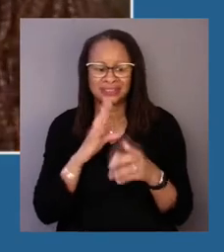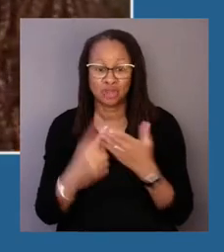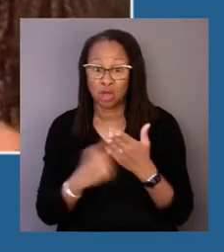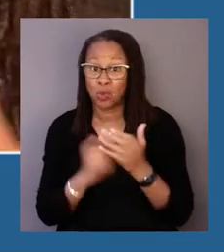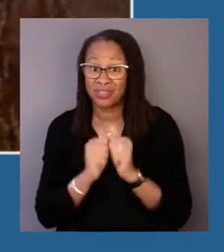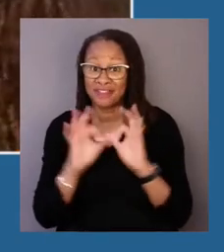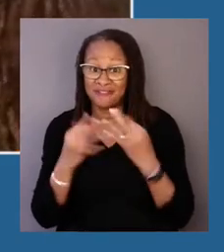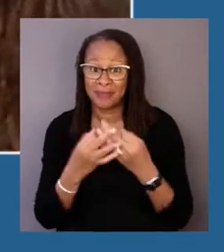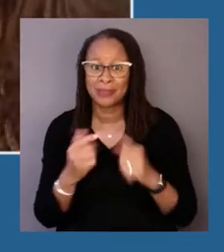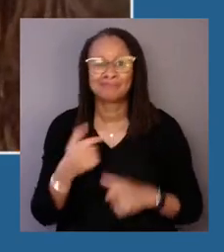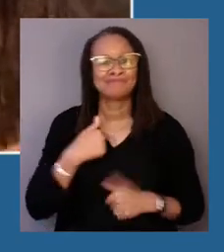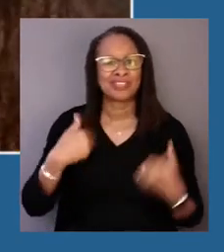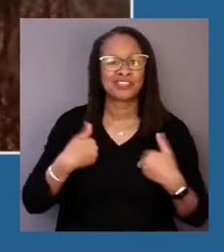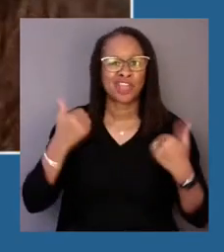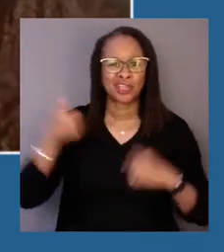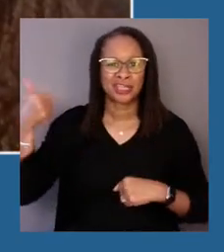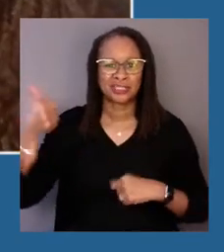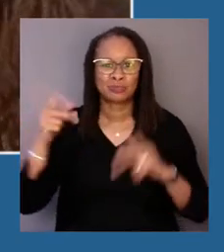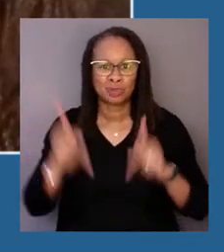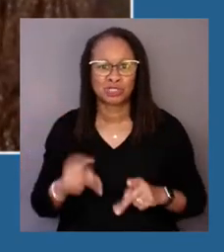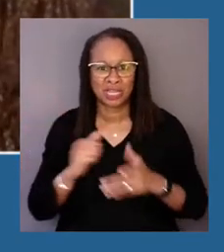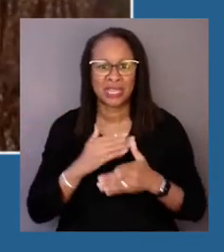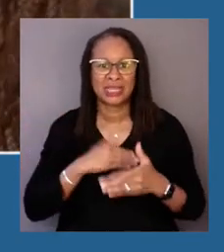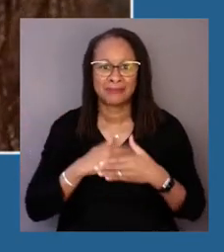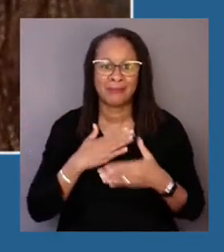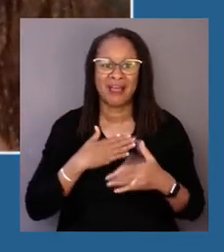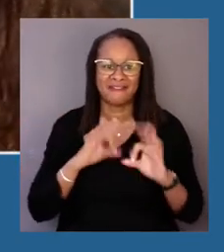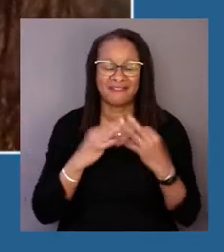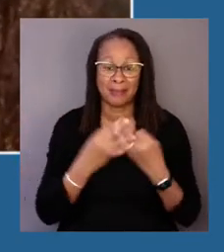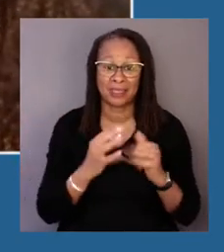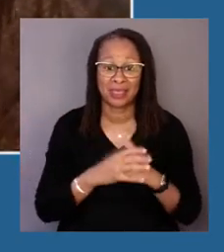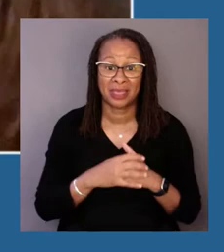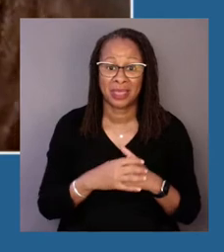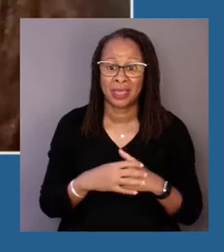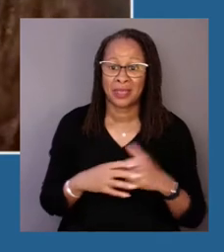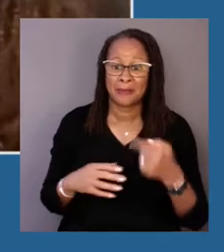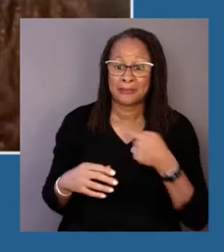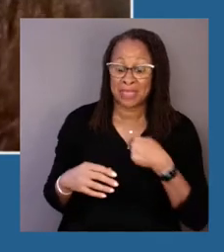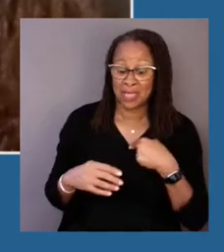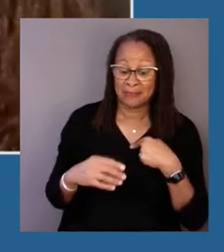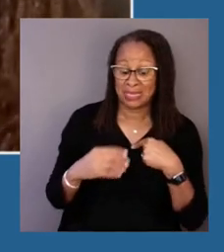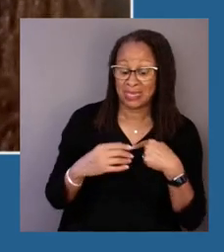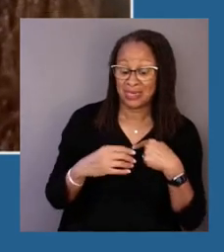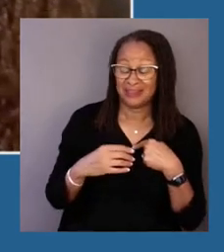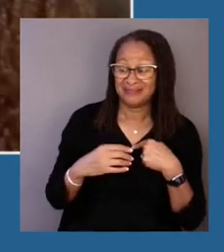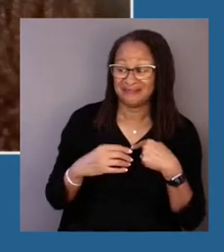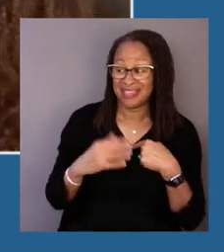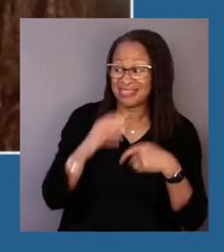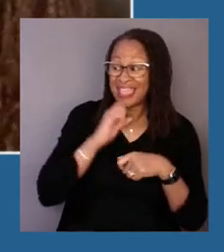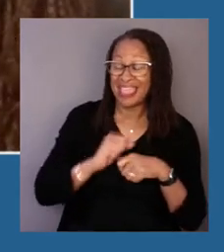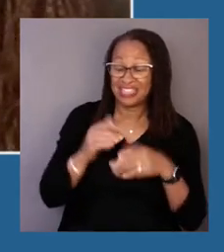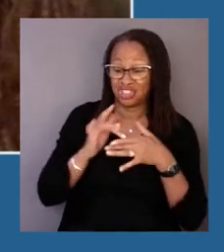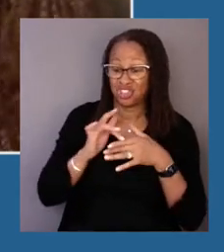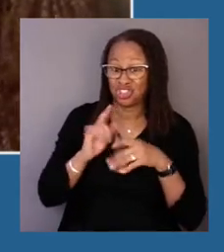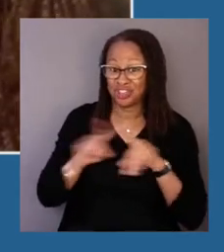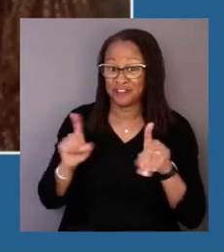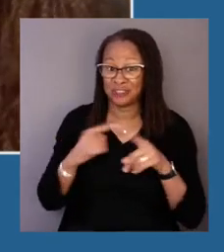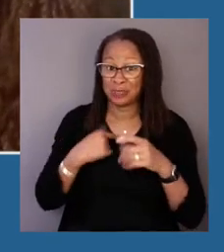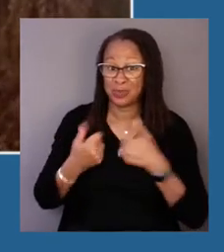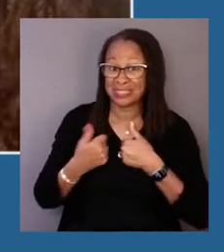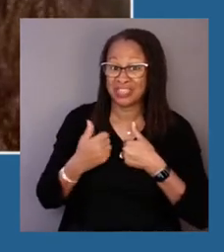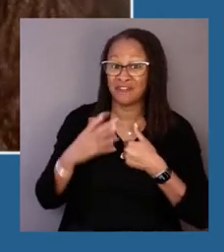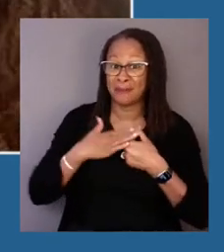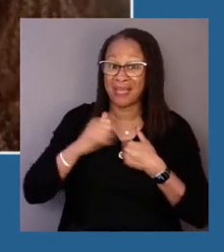a big kind of like age gap of like 60 years between me and like most of my aunts or so. So like one day we were all kind of like sitting